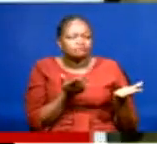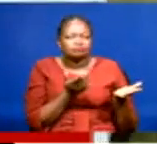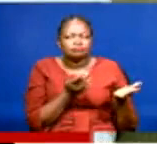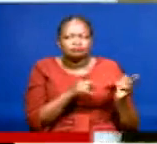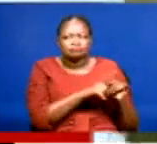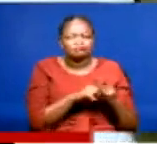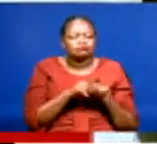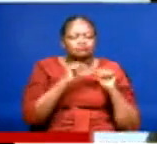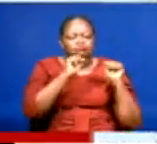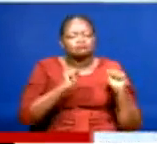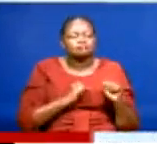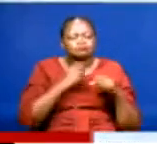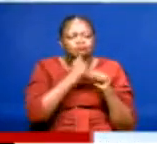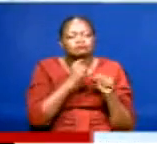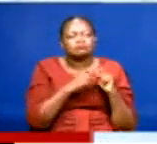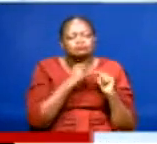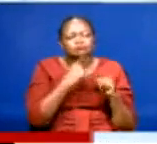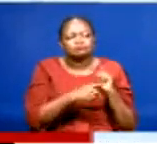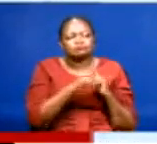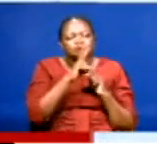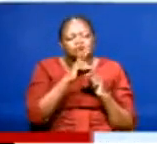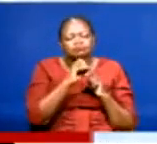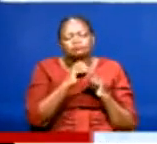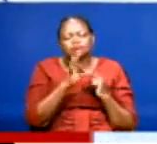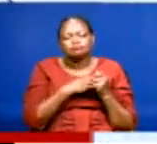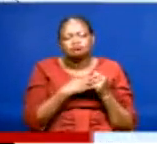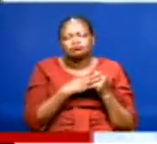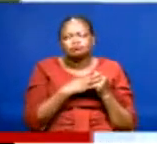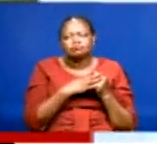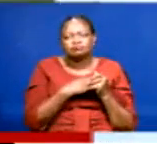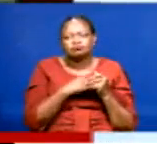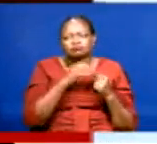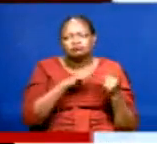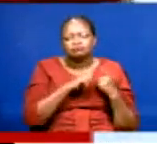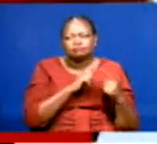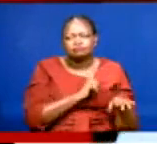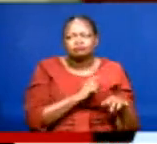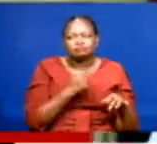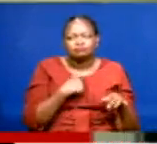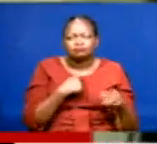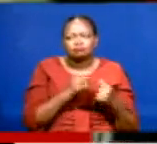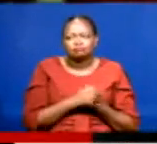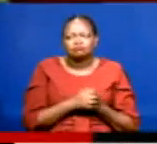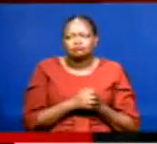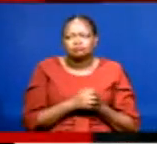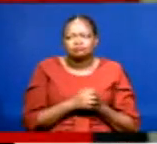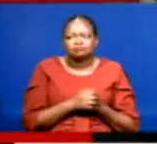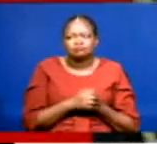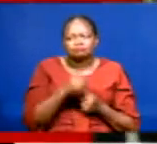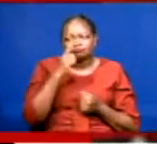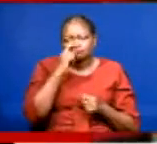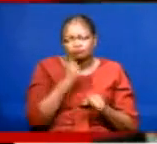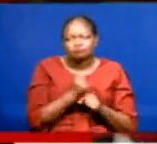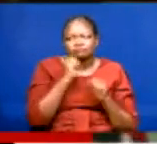Girls organization, we began in 2008 when I was just sitting back at home and doing